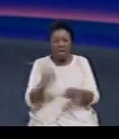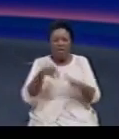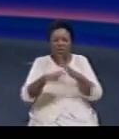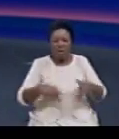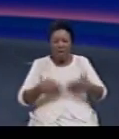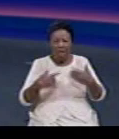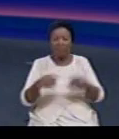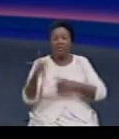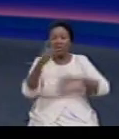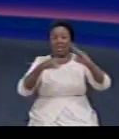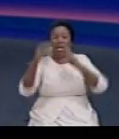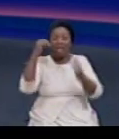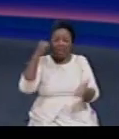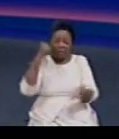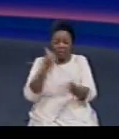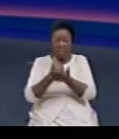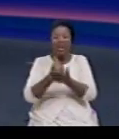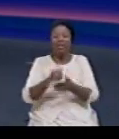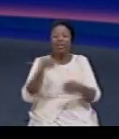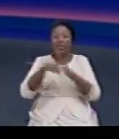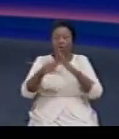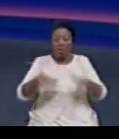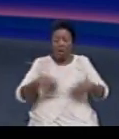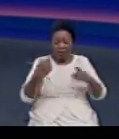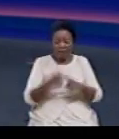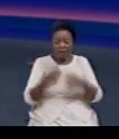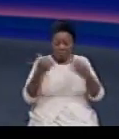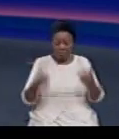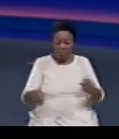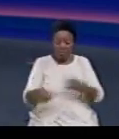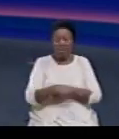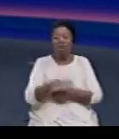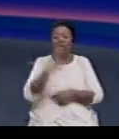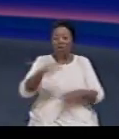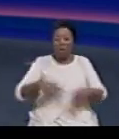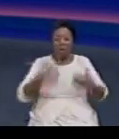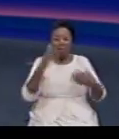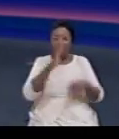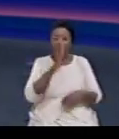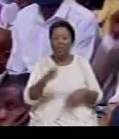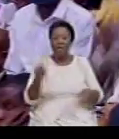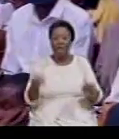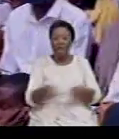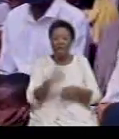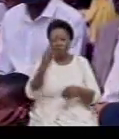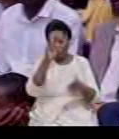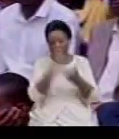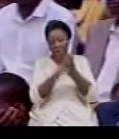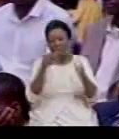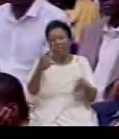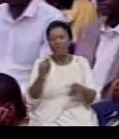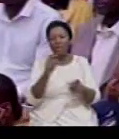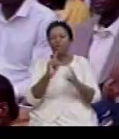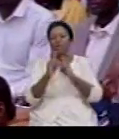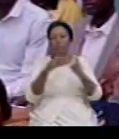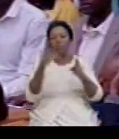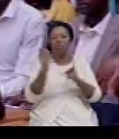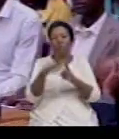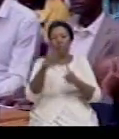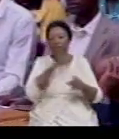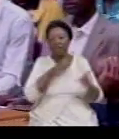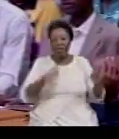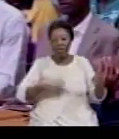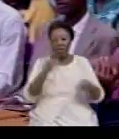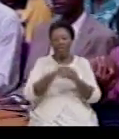from today, your life will be as a believer, the spoken word. And as he got back home, the